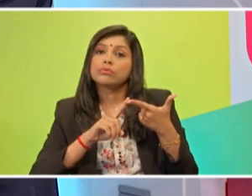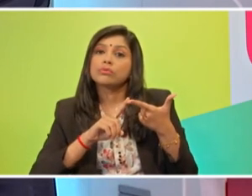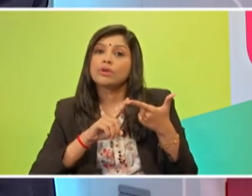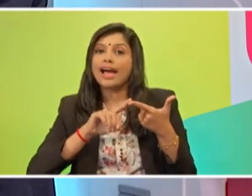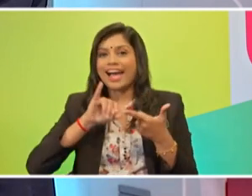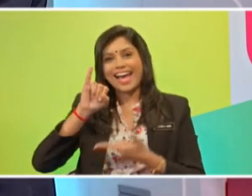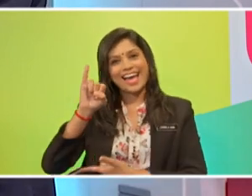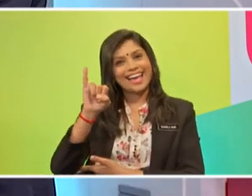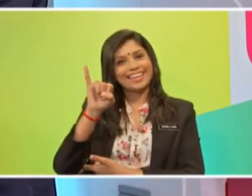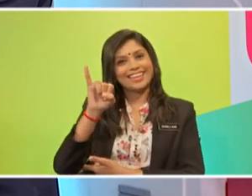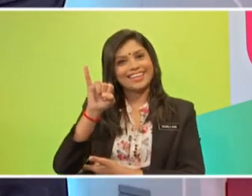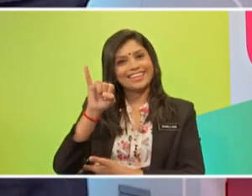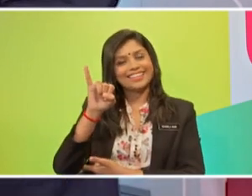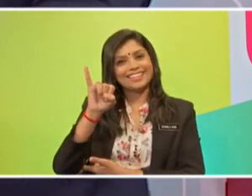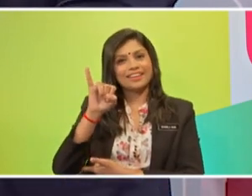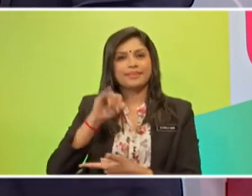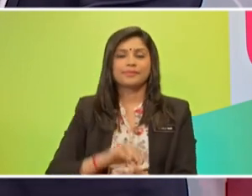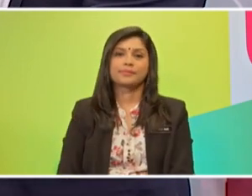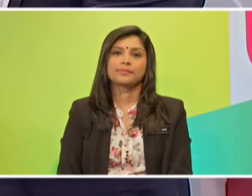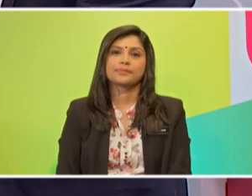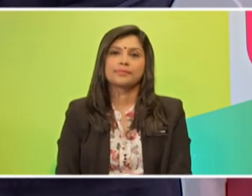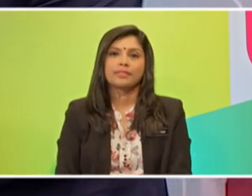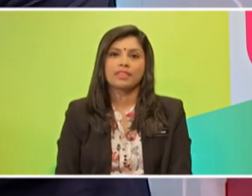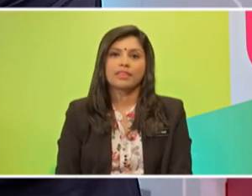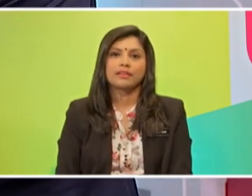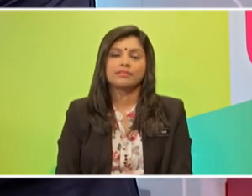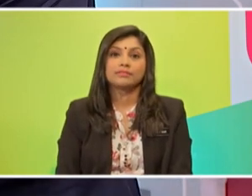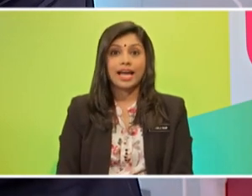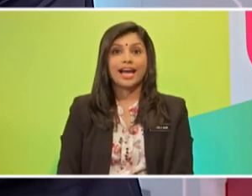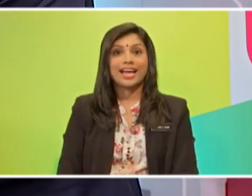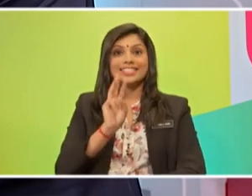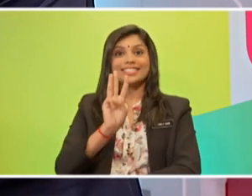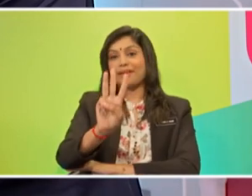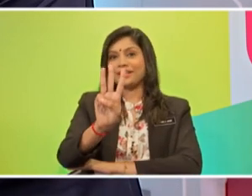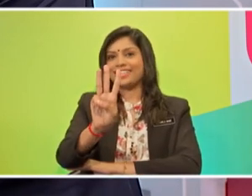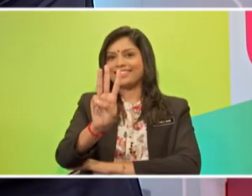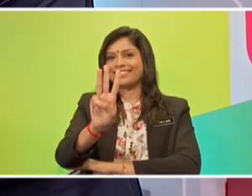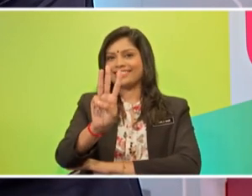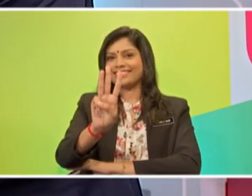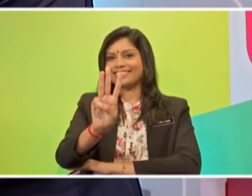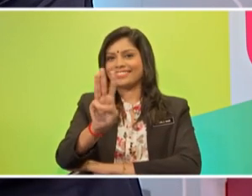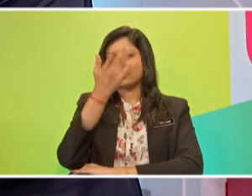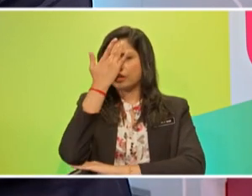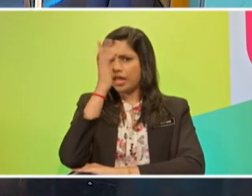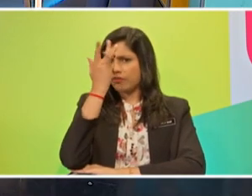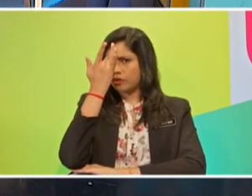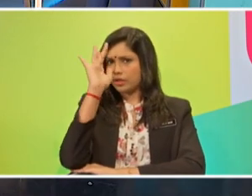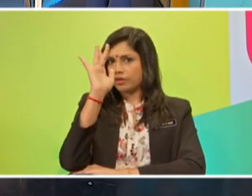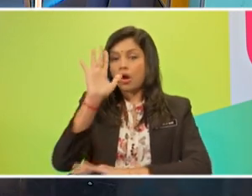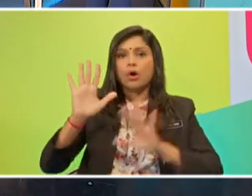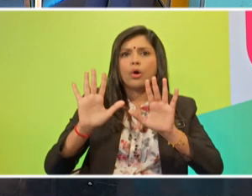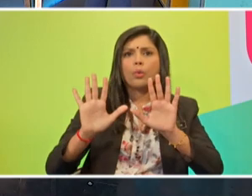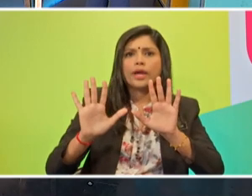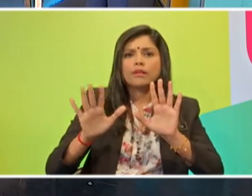I? Okay, and W. Very good, Sean. Very good. Oh, wait. I missed